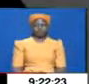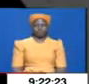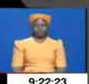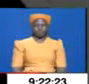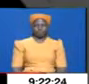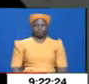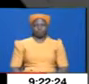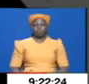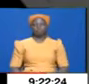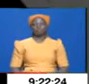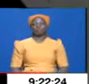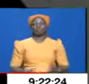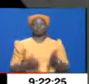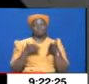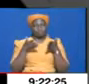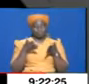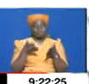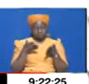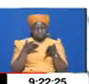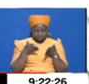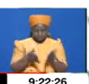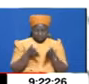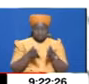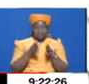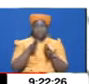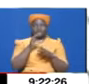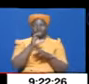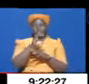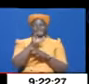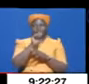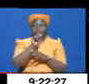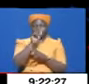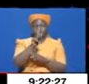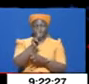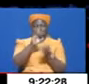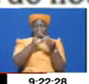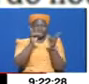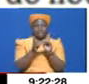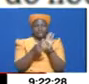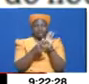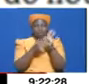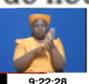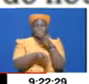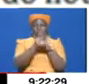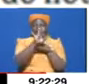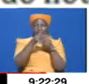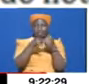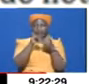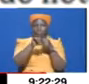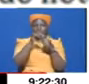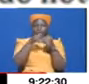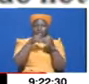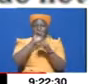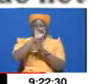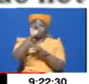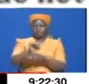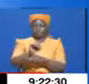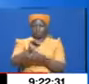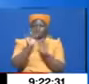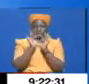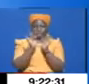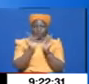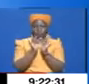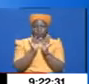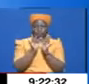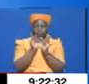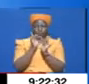The latest Communication Authority of Kenya statistics shows that 38.8 million cyber threats were flagged during